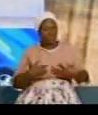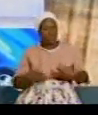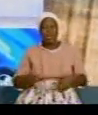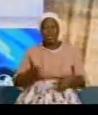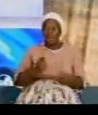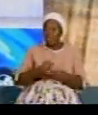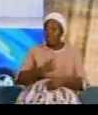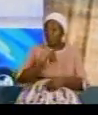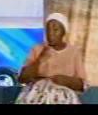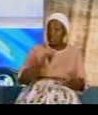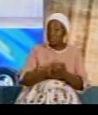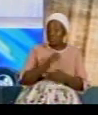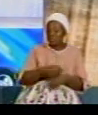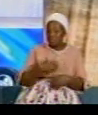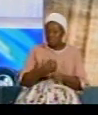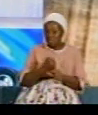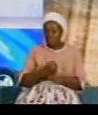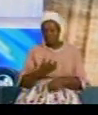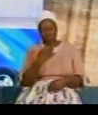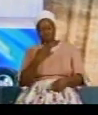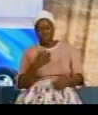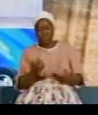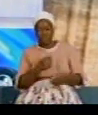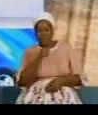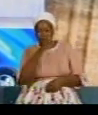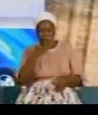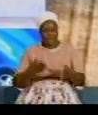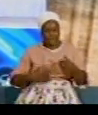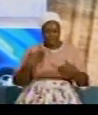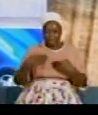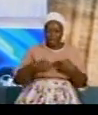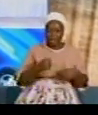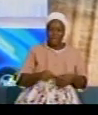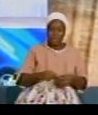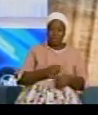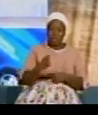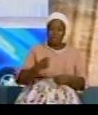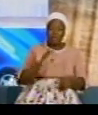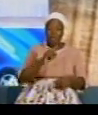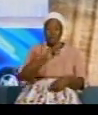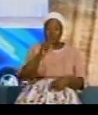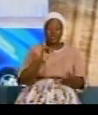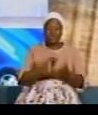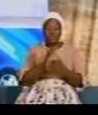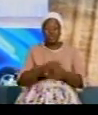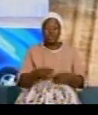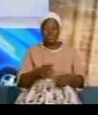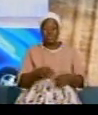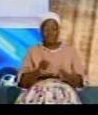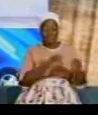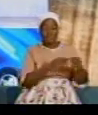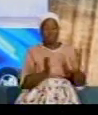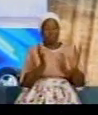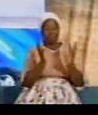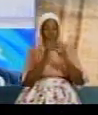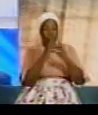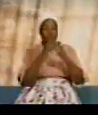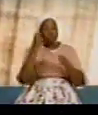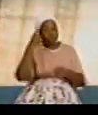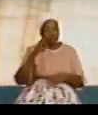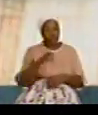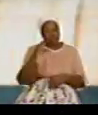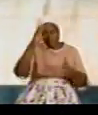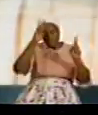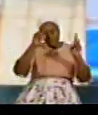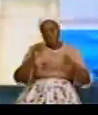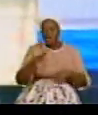that will set him up, a question that will set a trap for him, a question